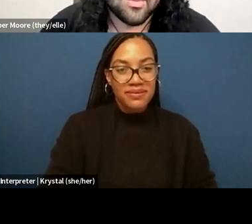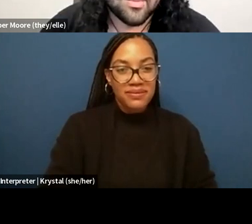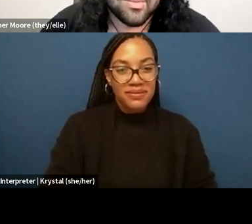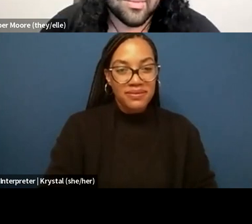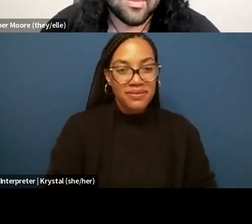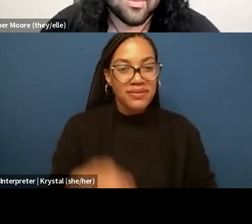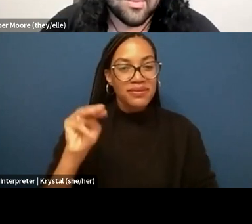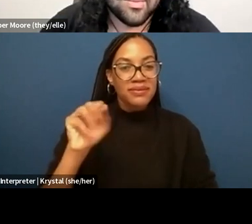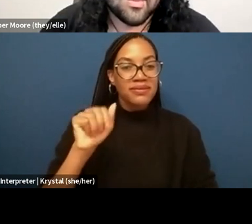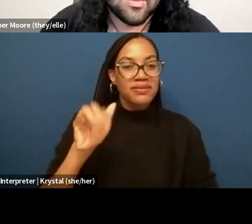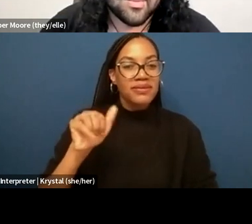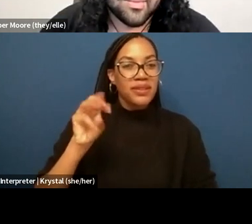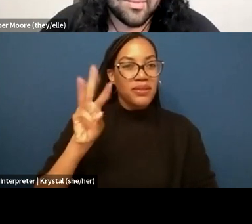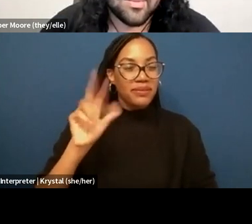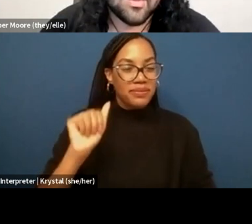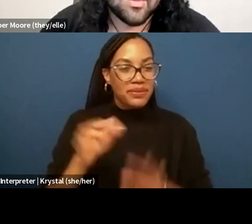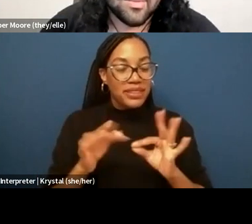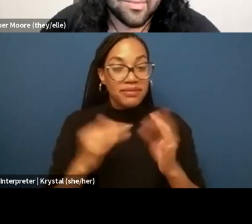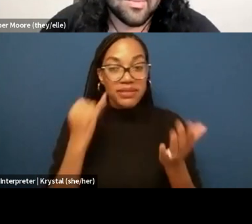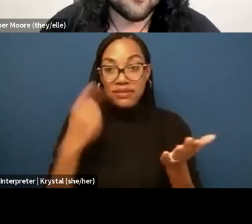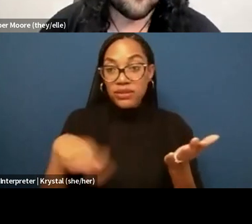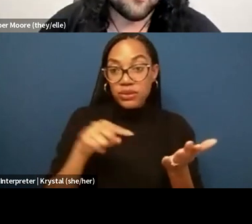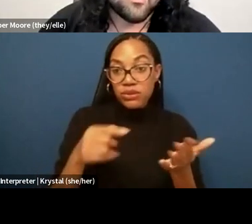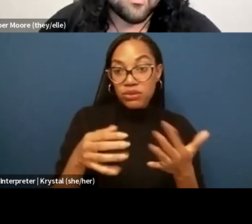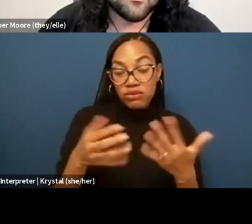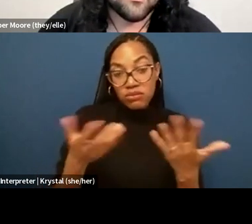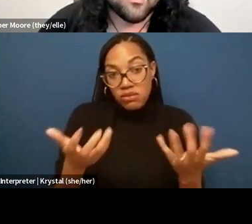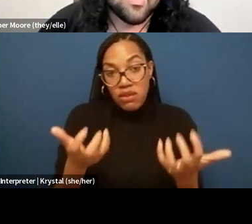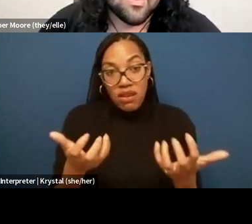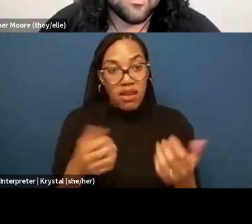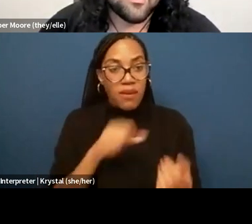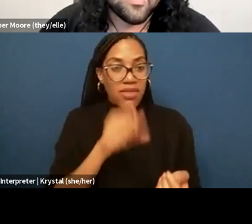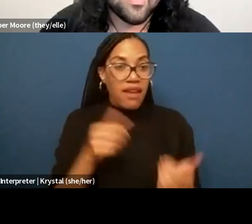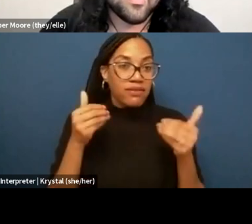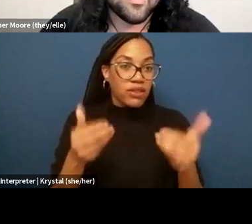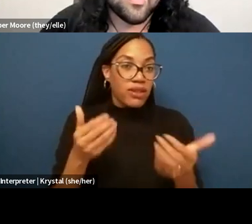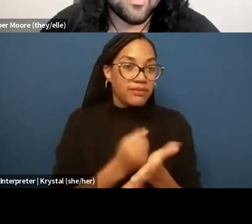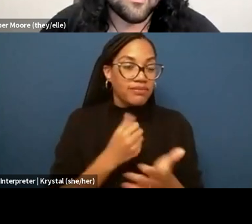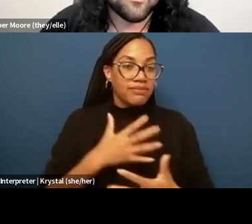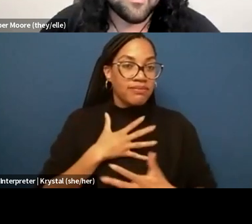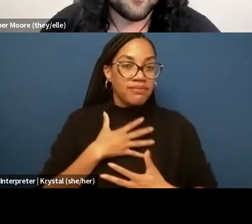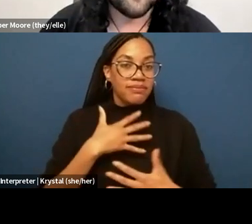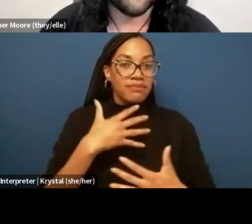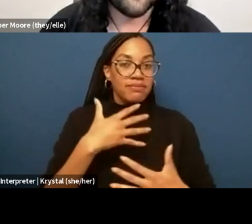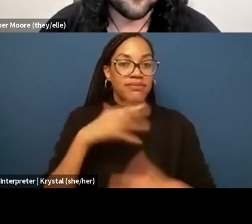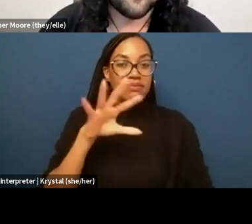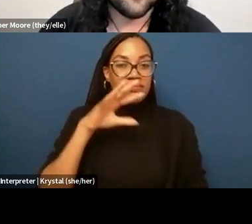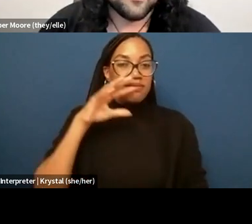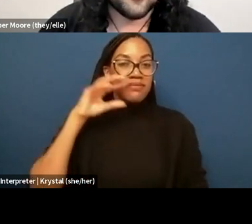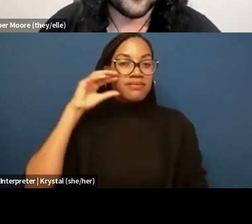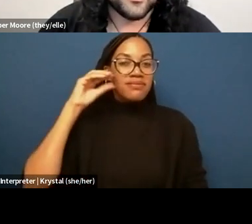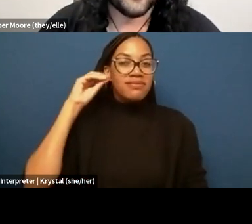if people so choose, I'd love for us to just take a moment and maybe inhale the visions.